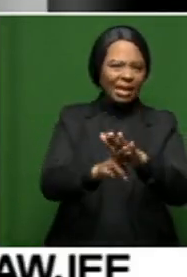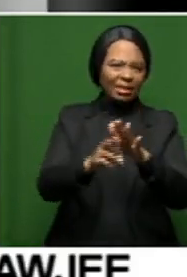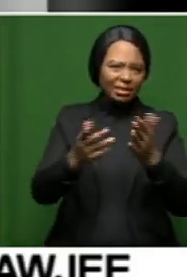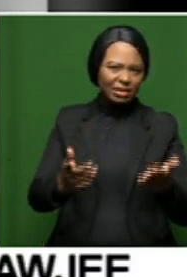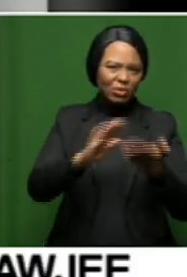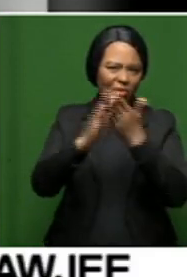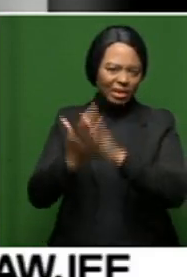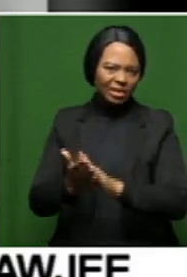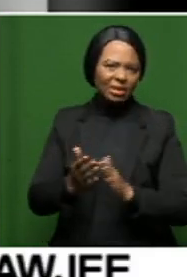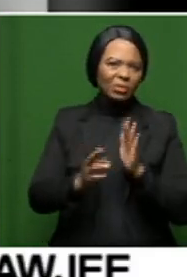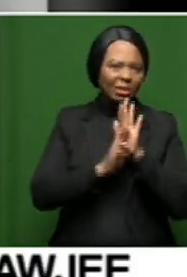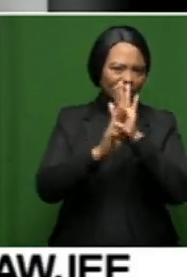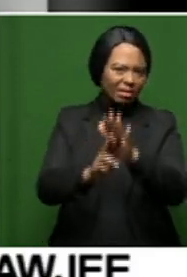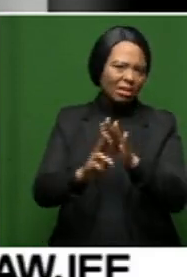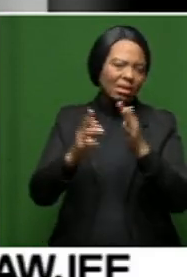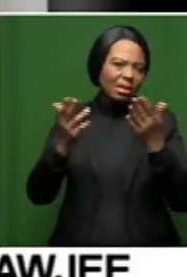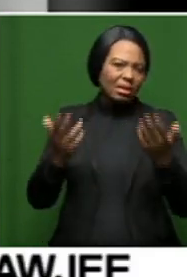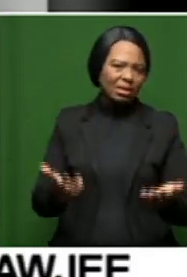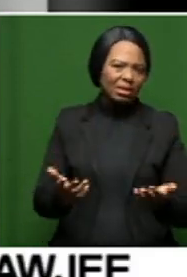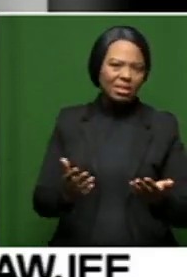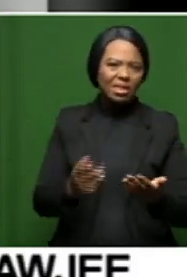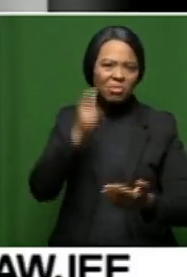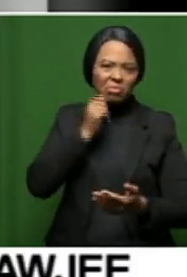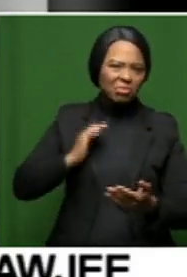race. Everything we say has always got to be